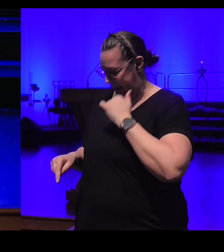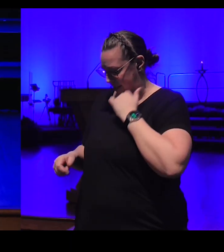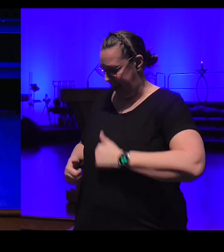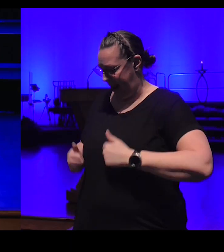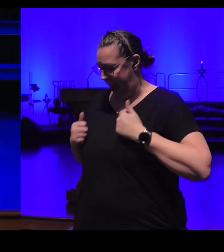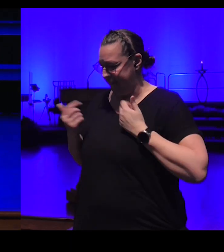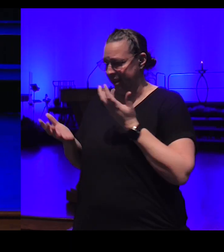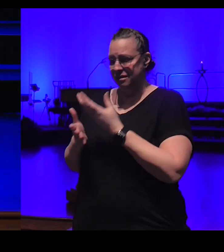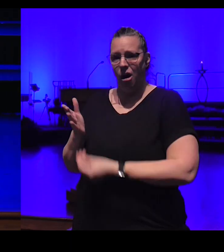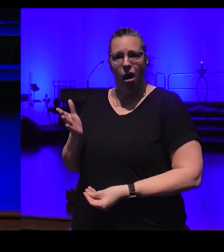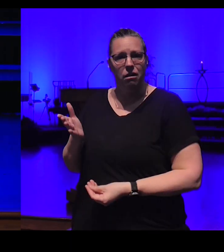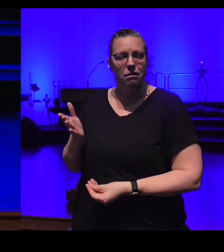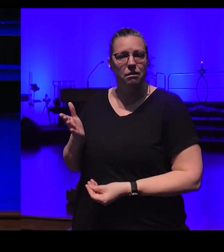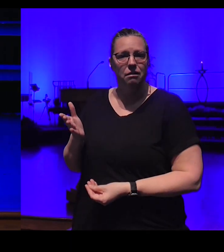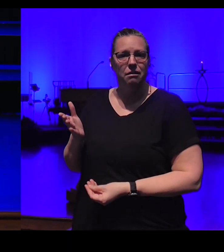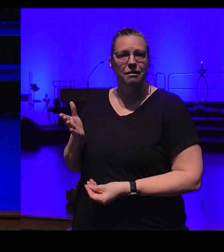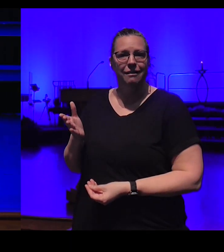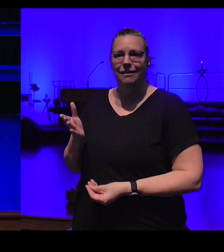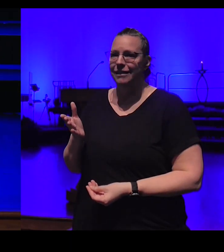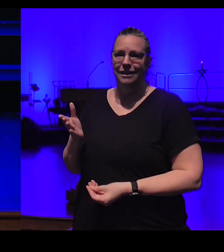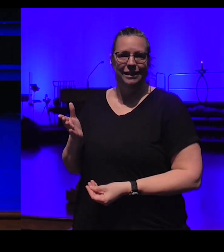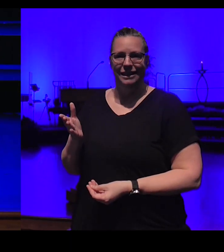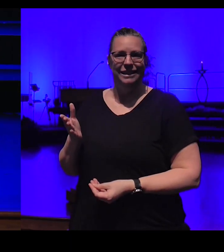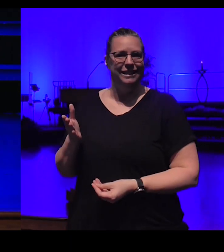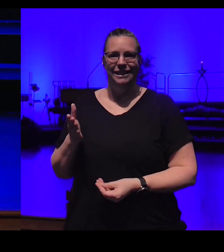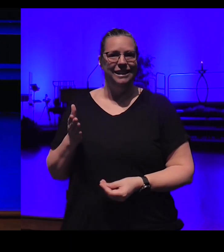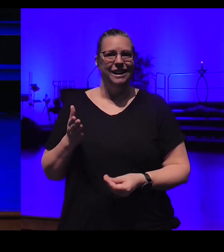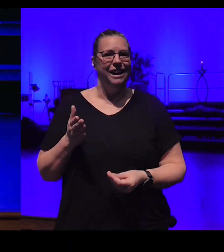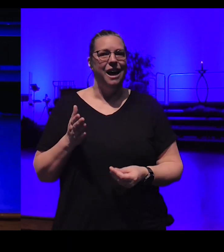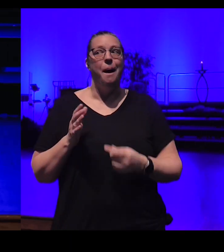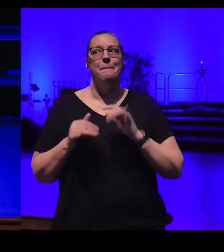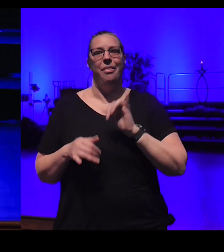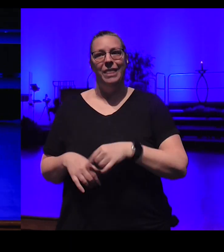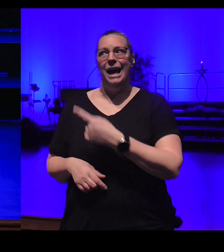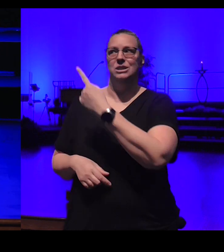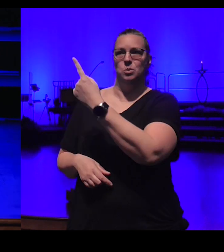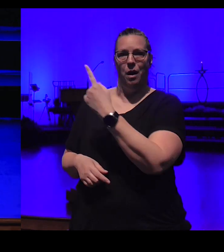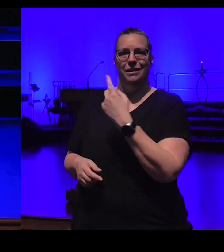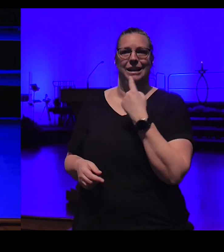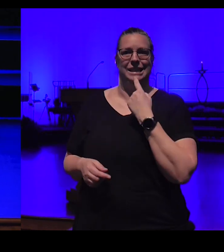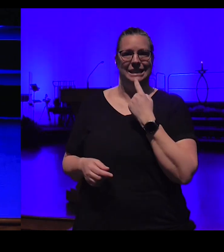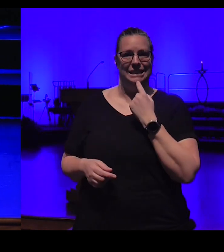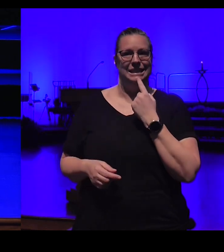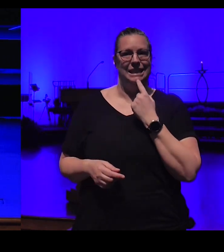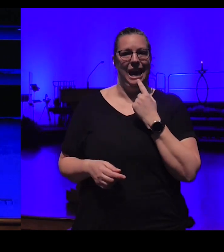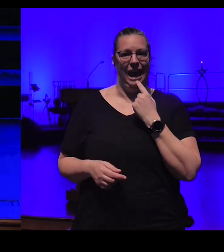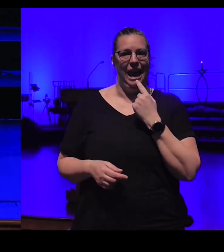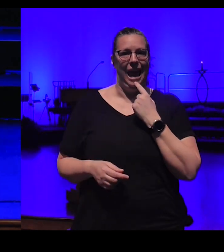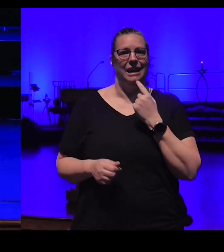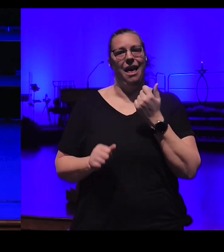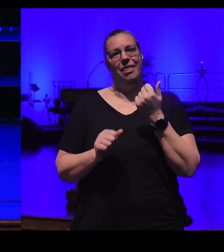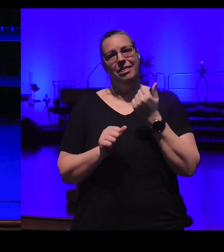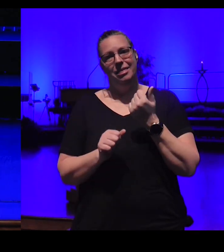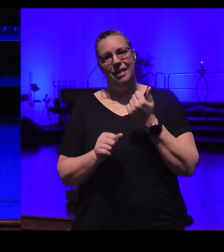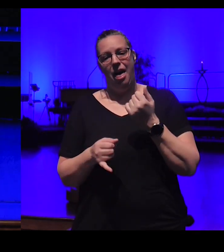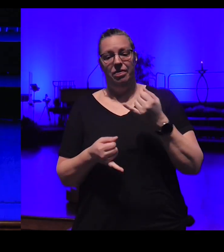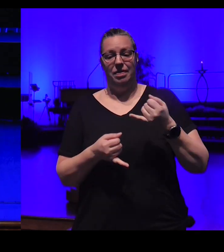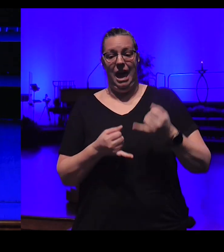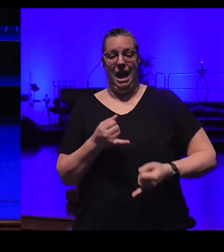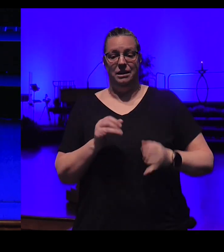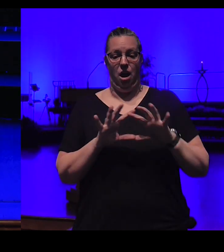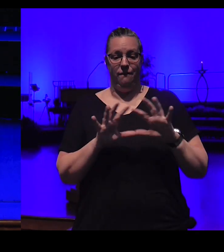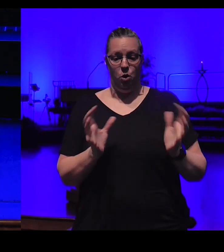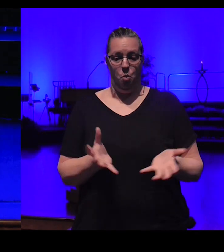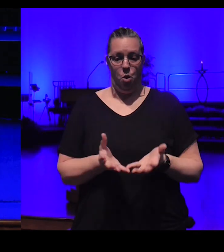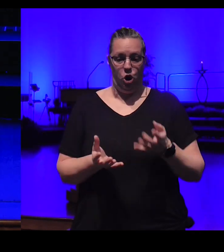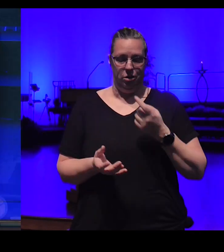well, where did it go? But here's what Adyashanti in his book, The End of Your World, has to say about